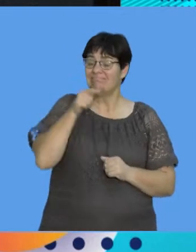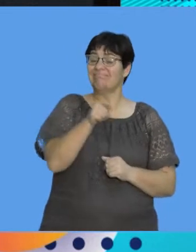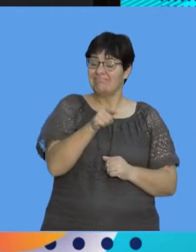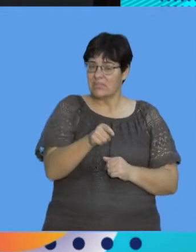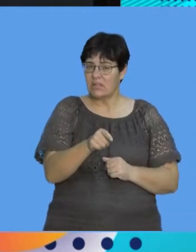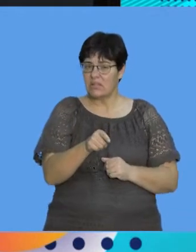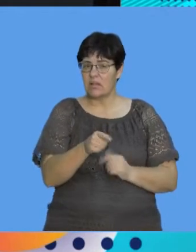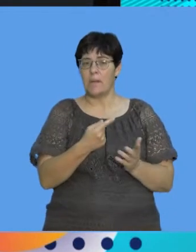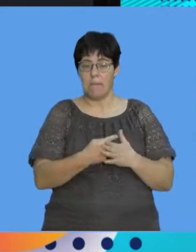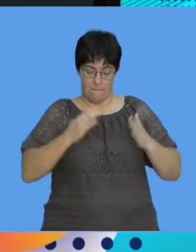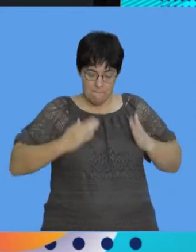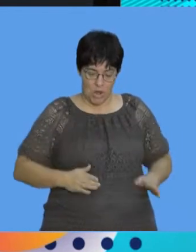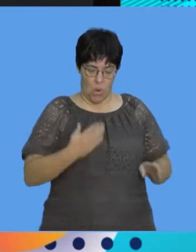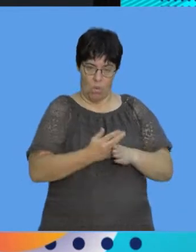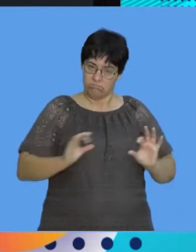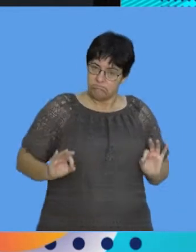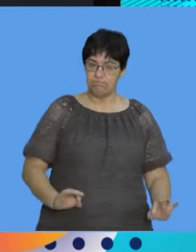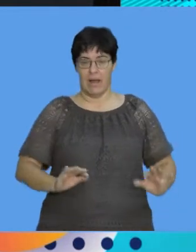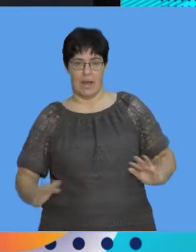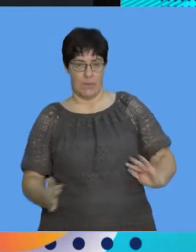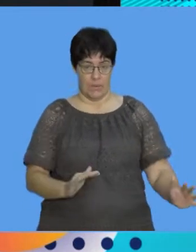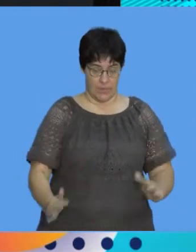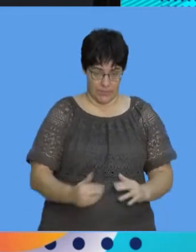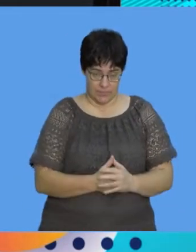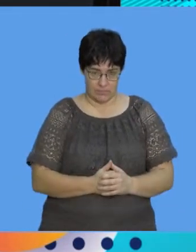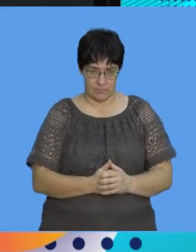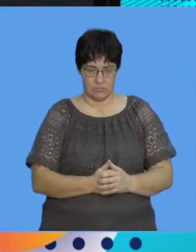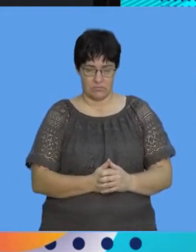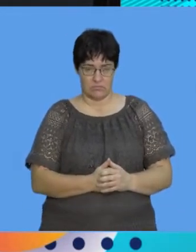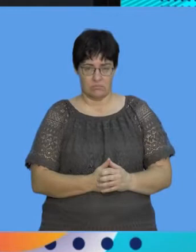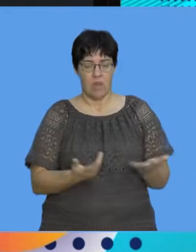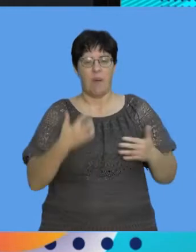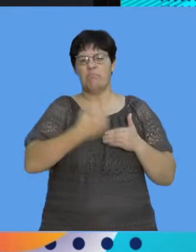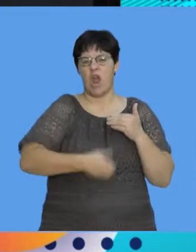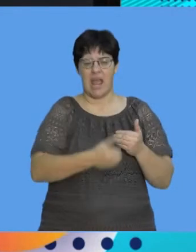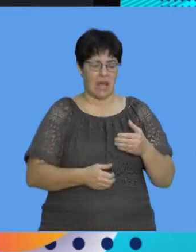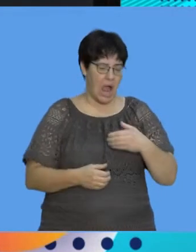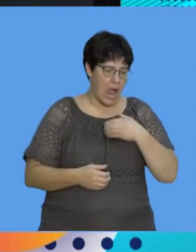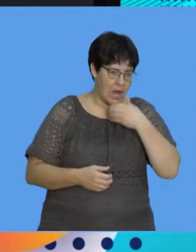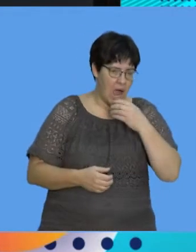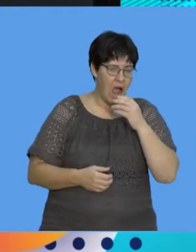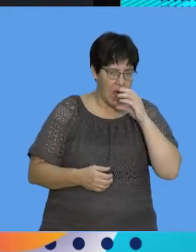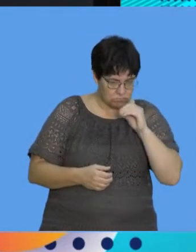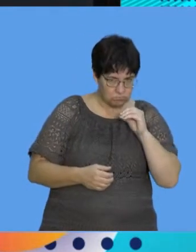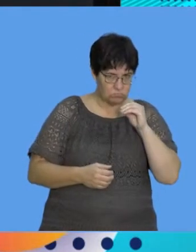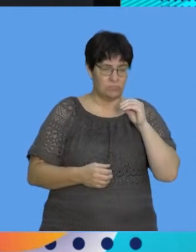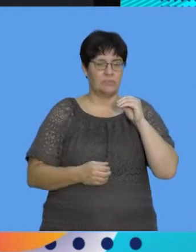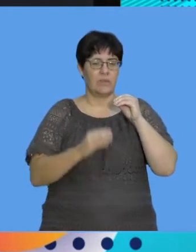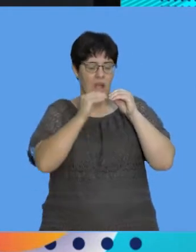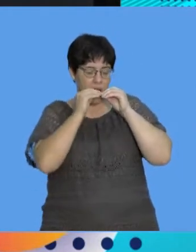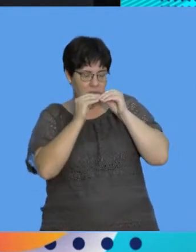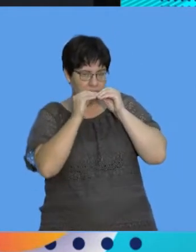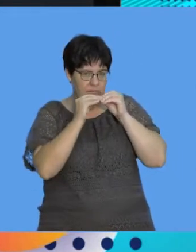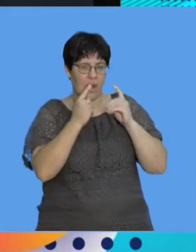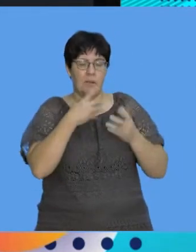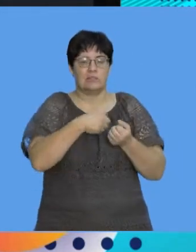how my body works. So say, for example, I take a bite of bread and I start chewing that bread. What's in my mouth?